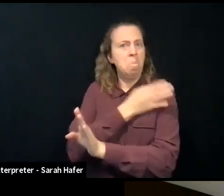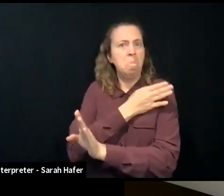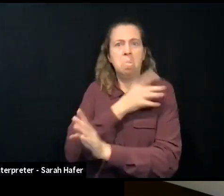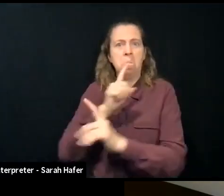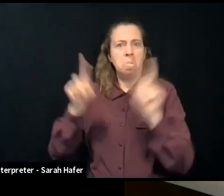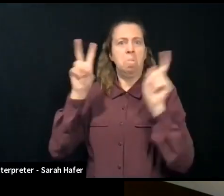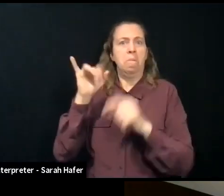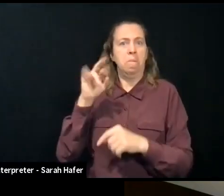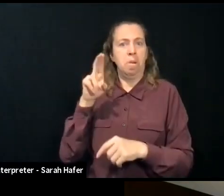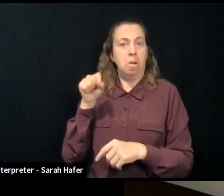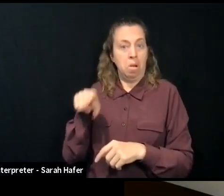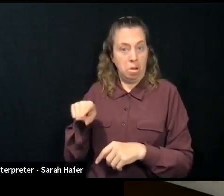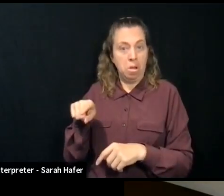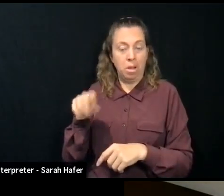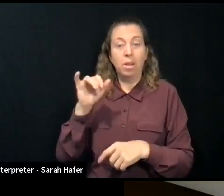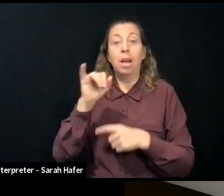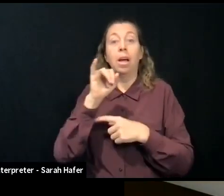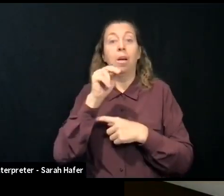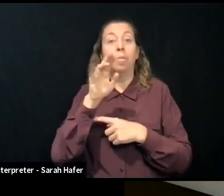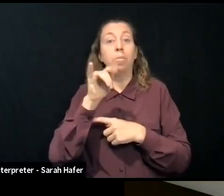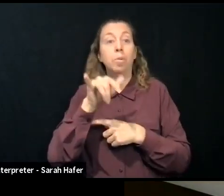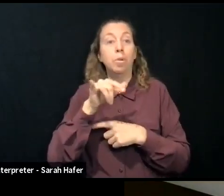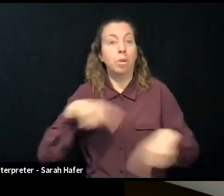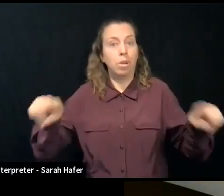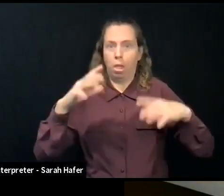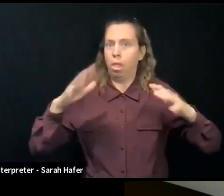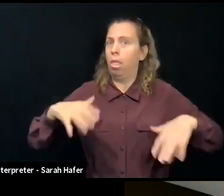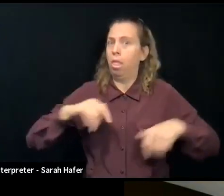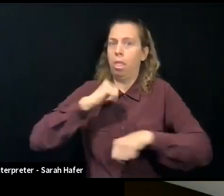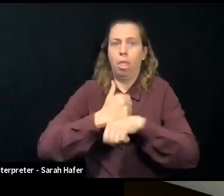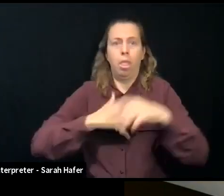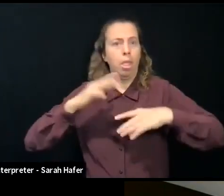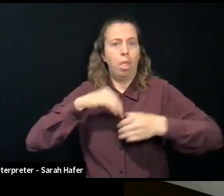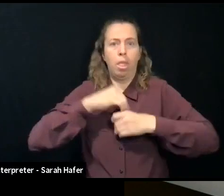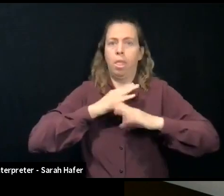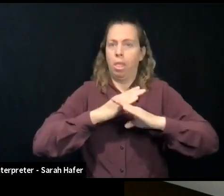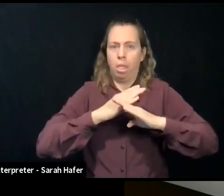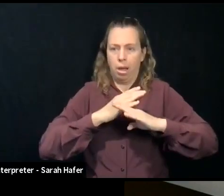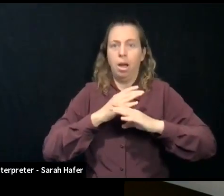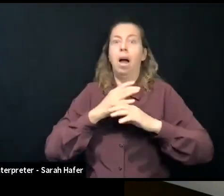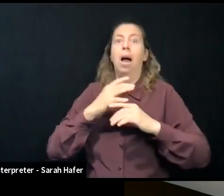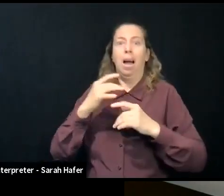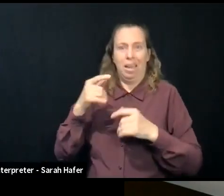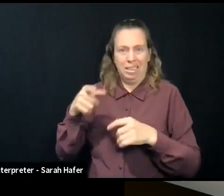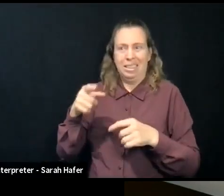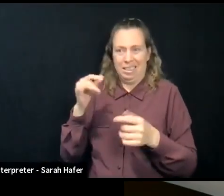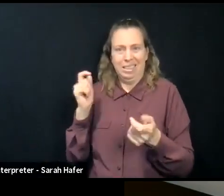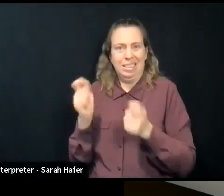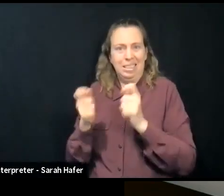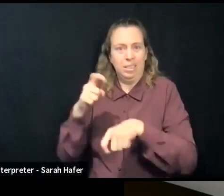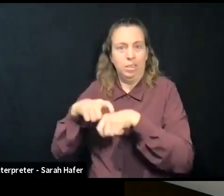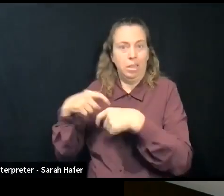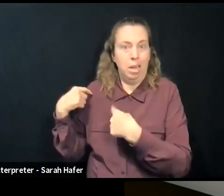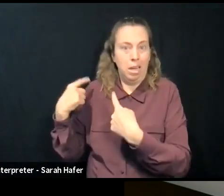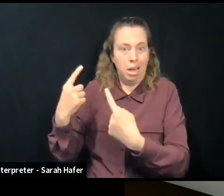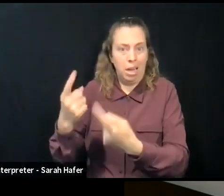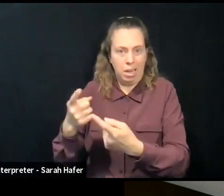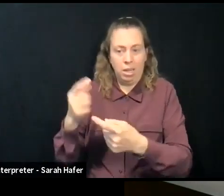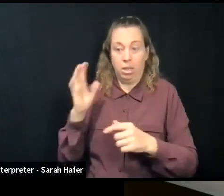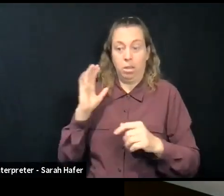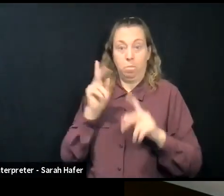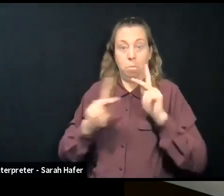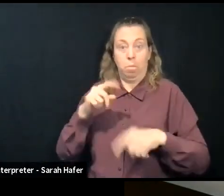us. Although we're now fortunate to have three highly effective vaccines available in the United States, each time